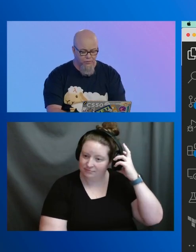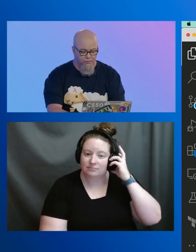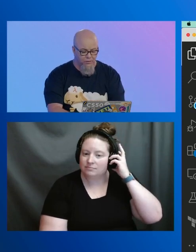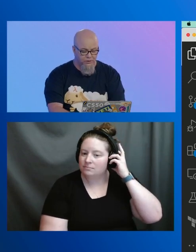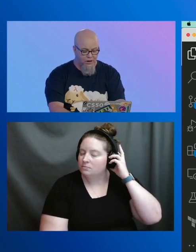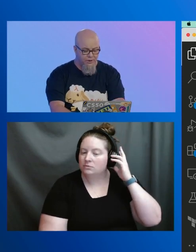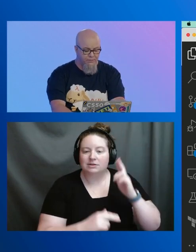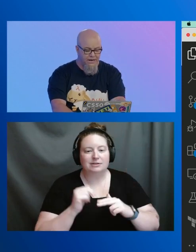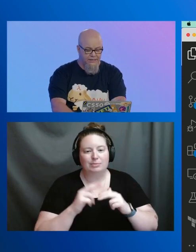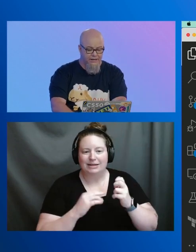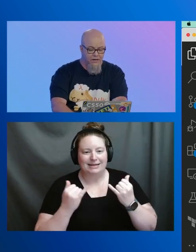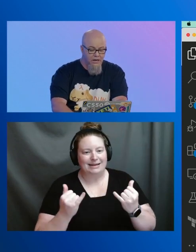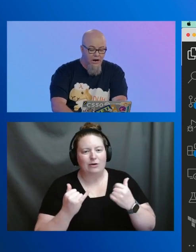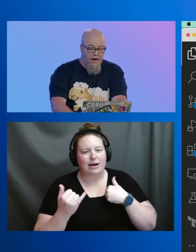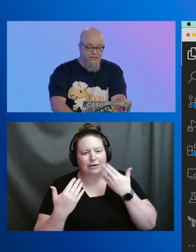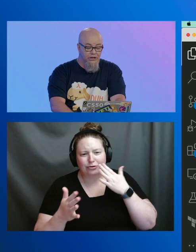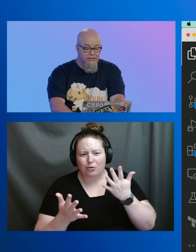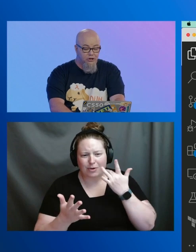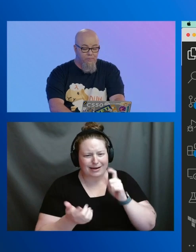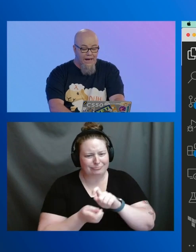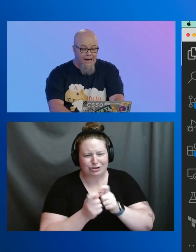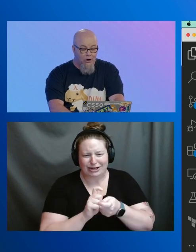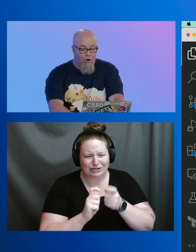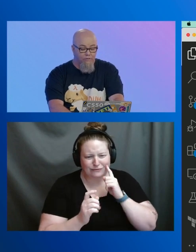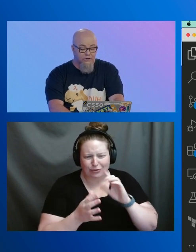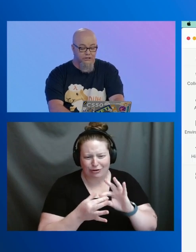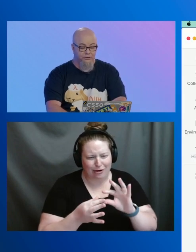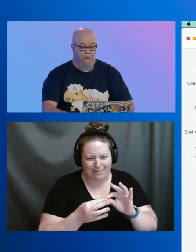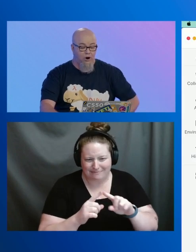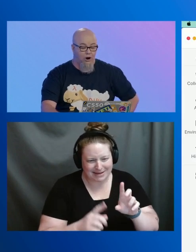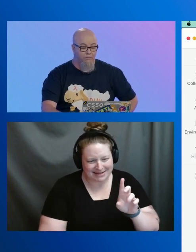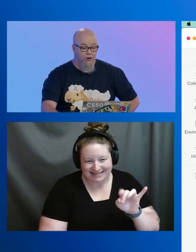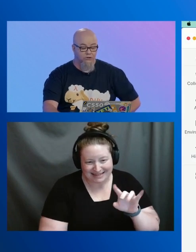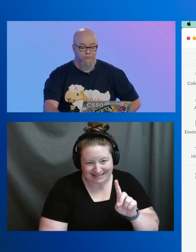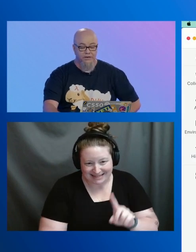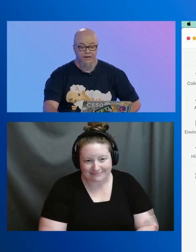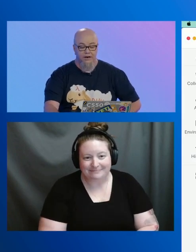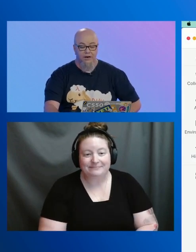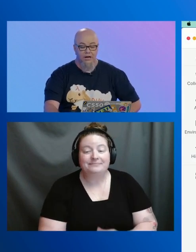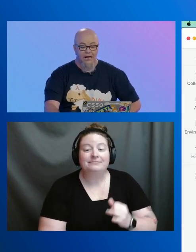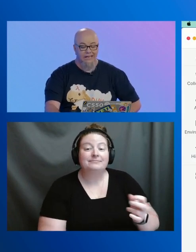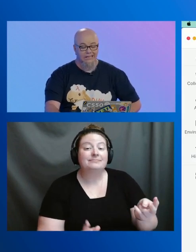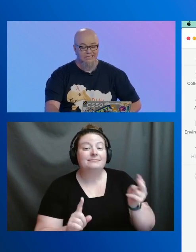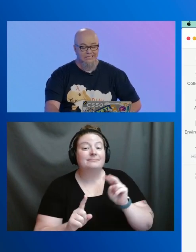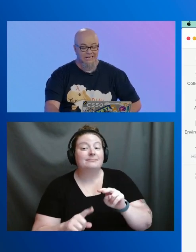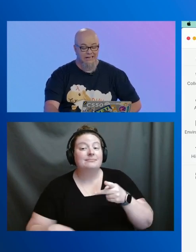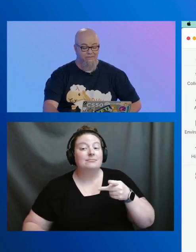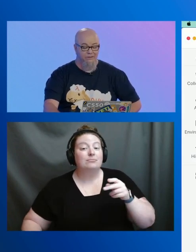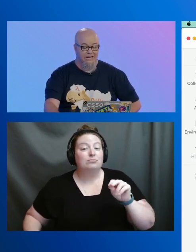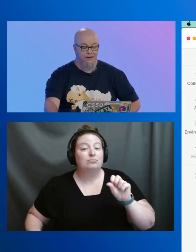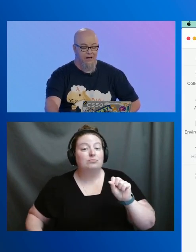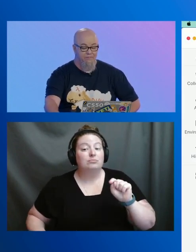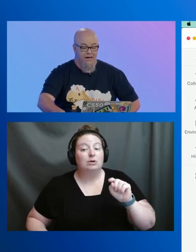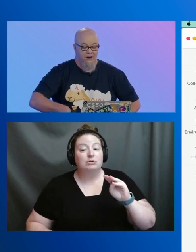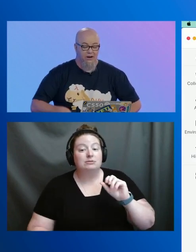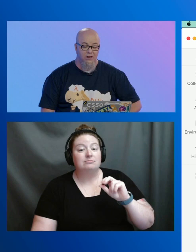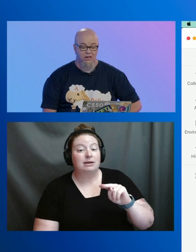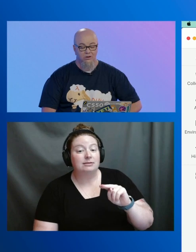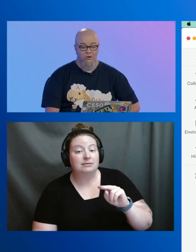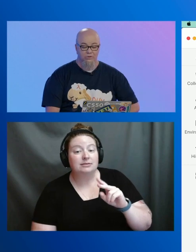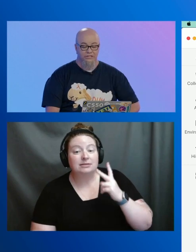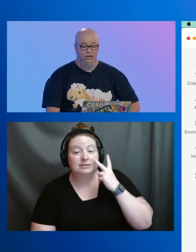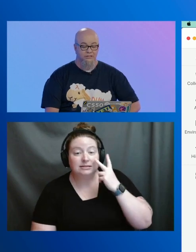code or for a comment, but I did. All right, so let's go back over to our Postman here, and let's see if we get a